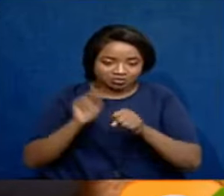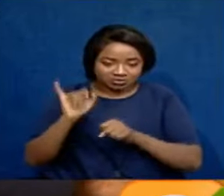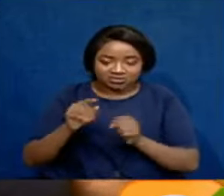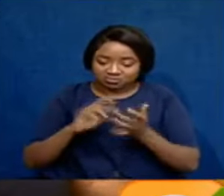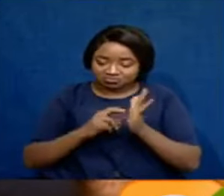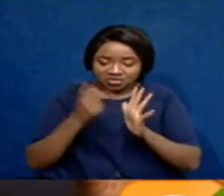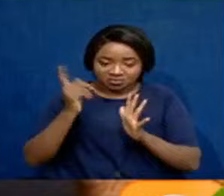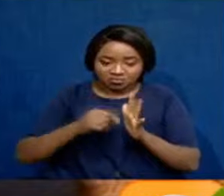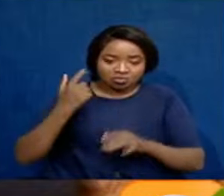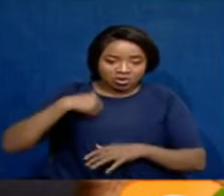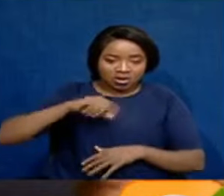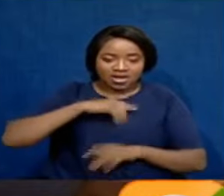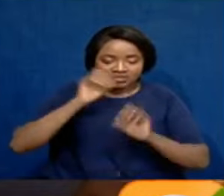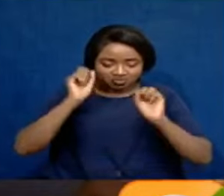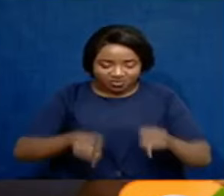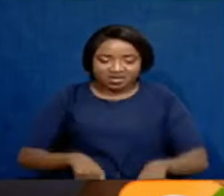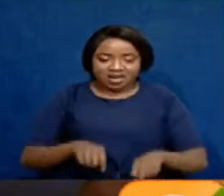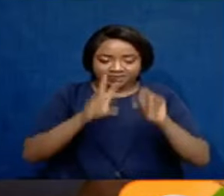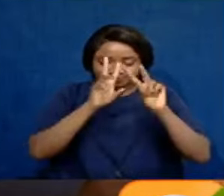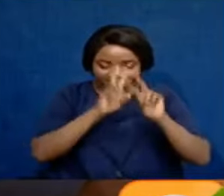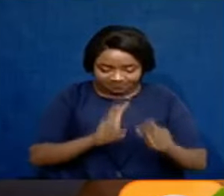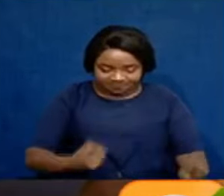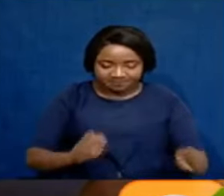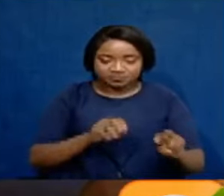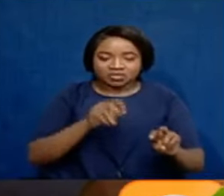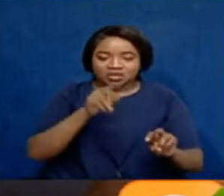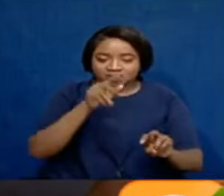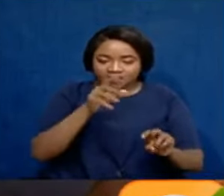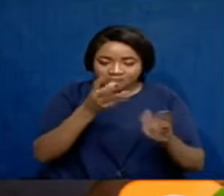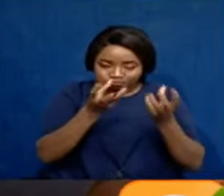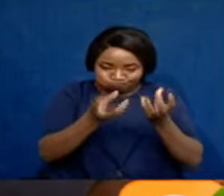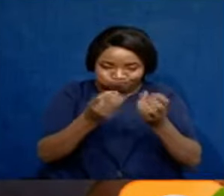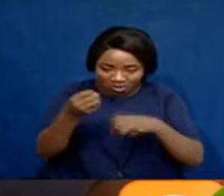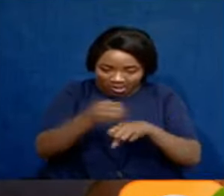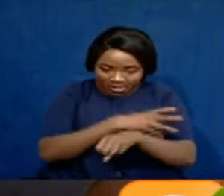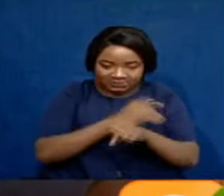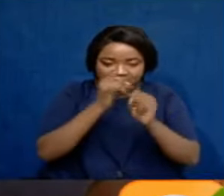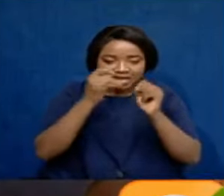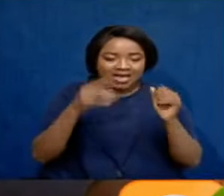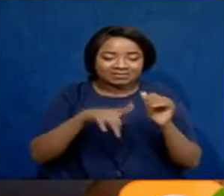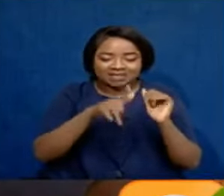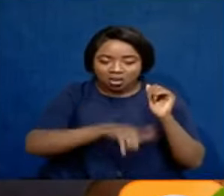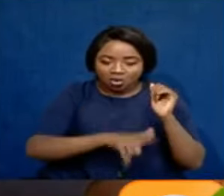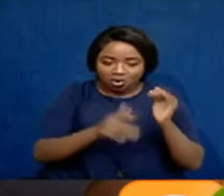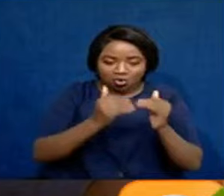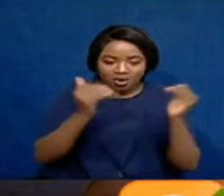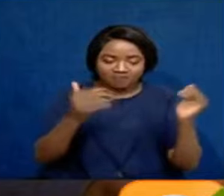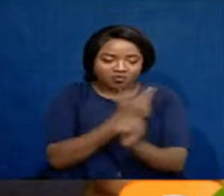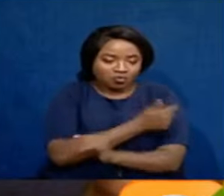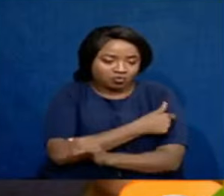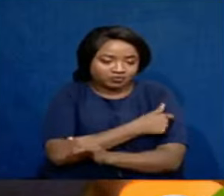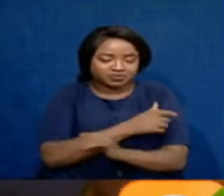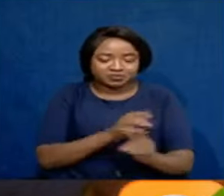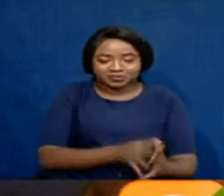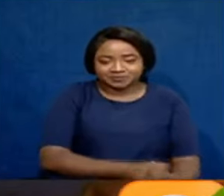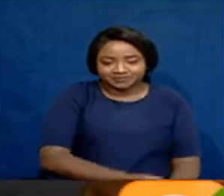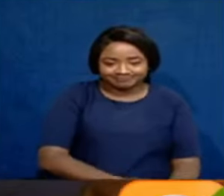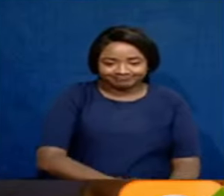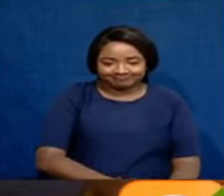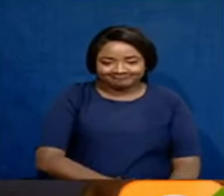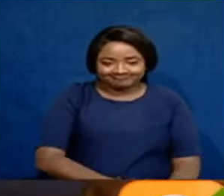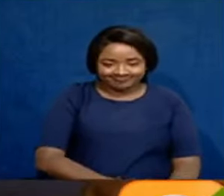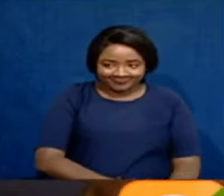actually check prostate at a dispensary, at a very low level of healthcare system, just with